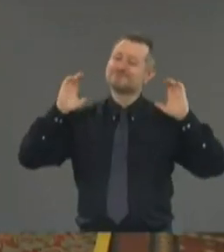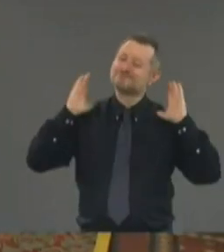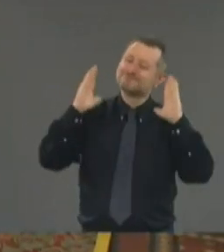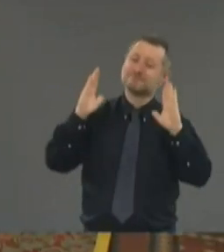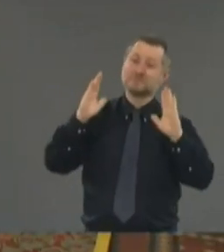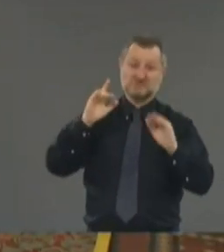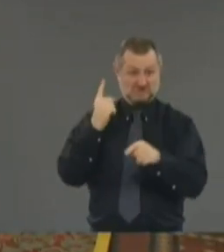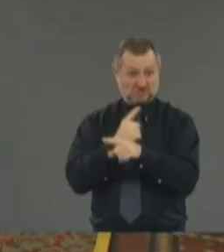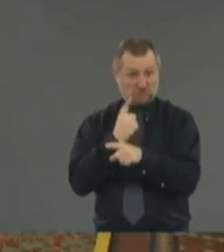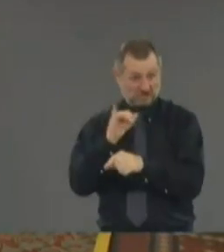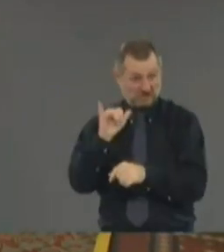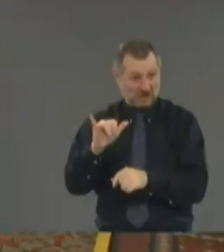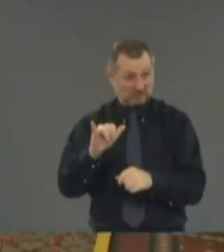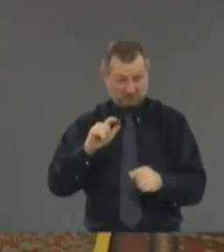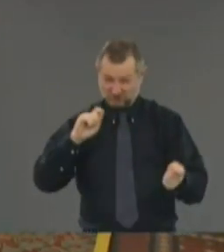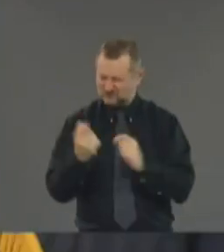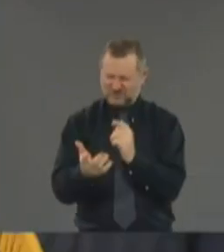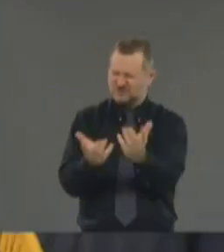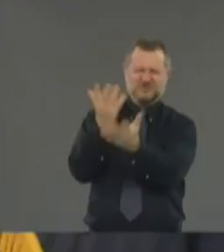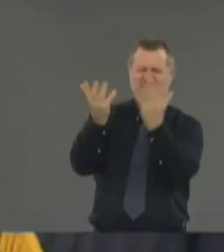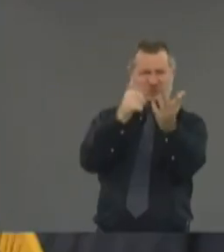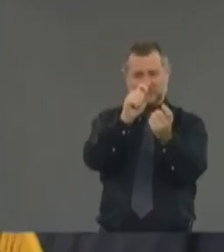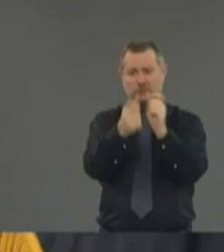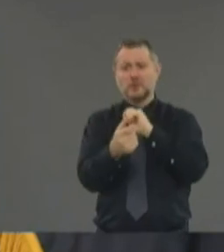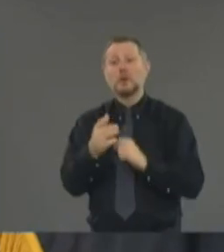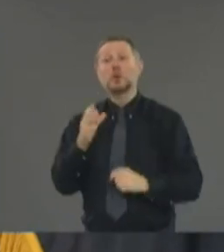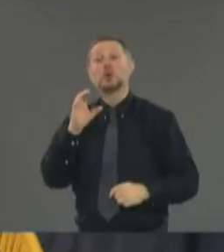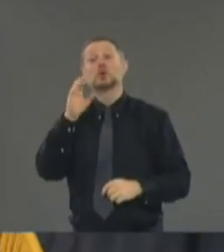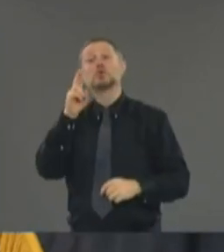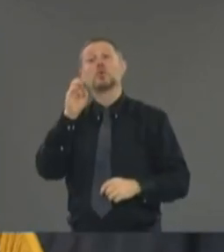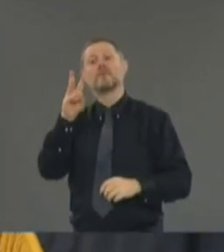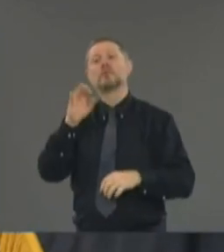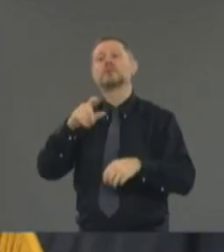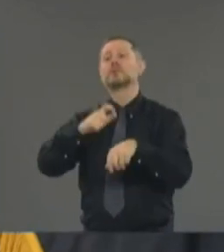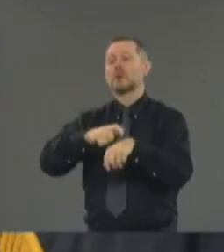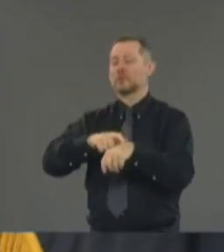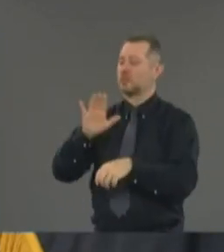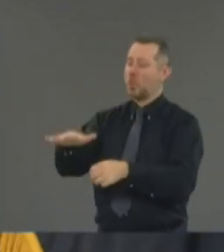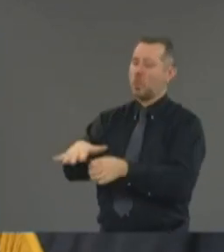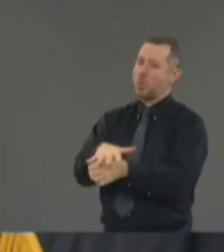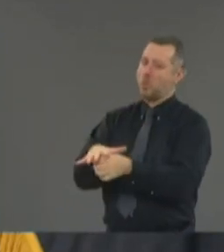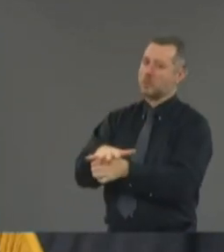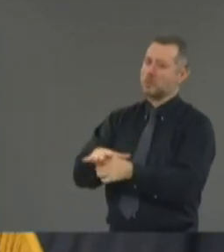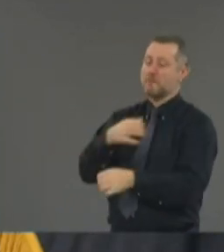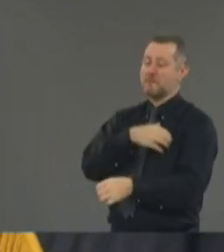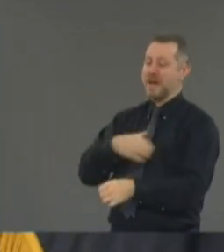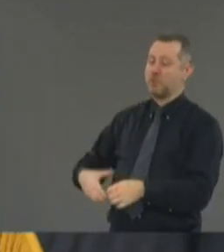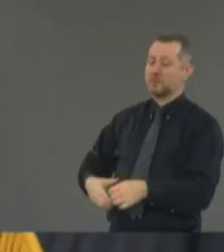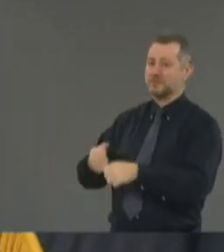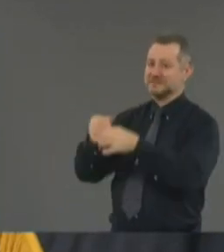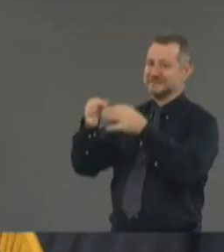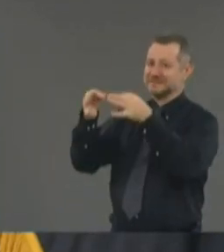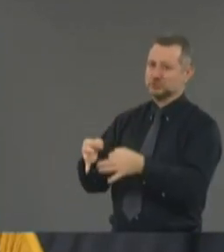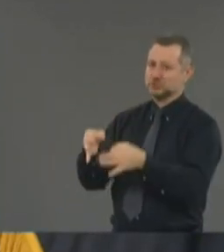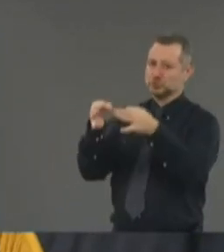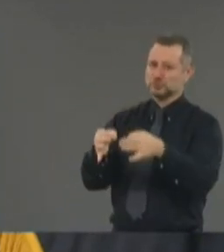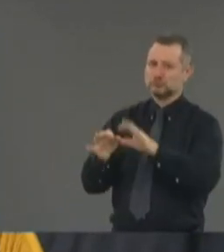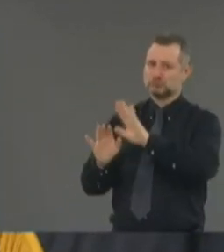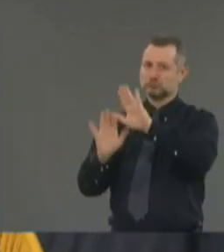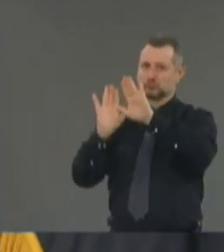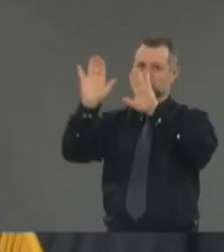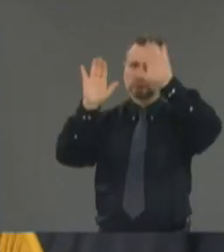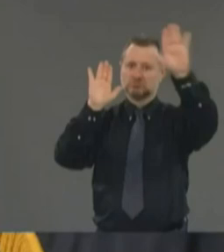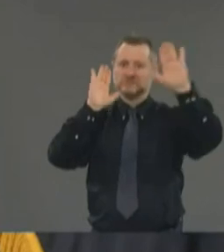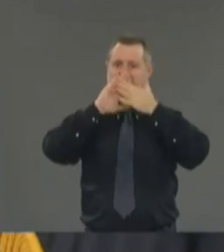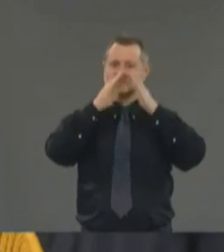point? Curfew is a local decision, as you know. It's made by mayors across the state. I support